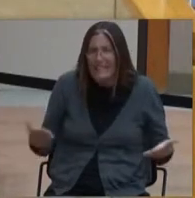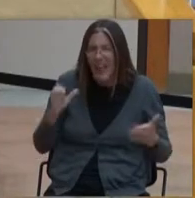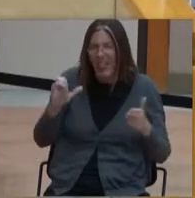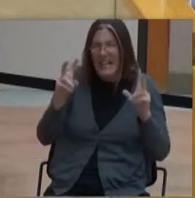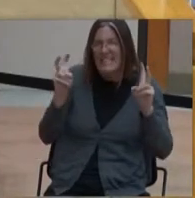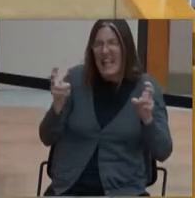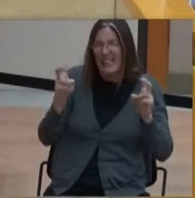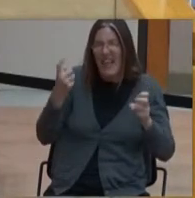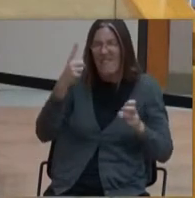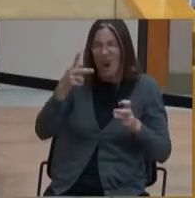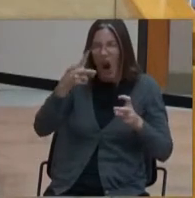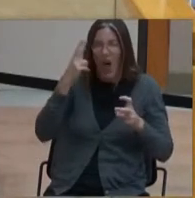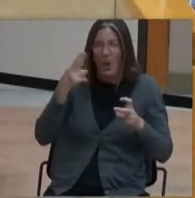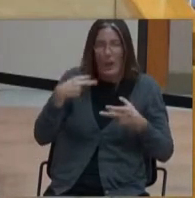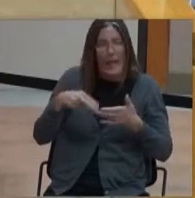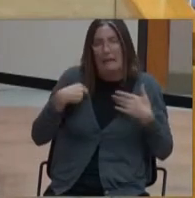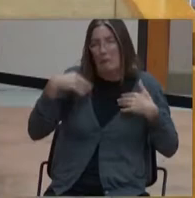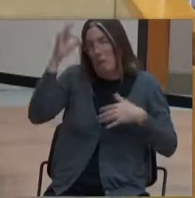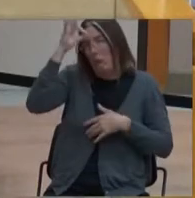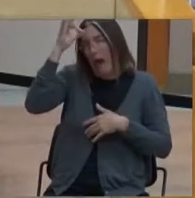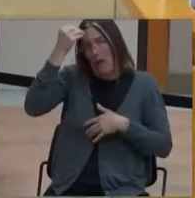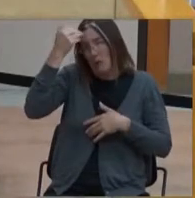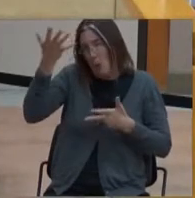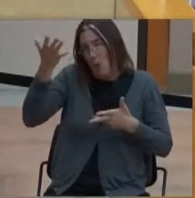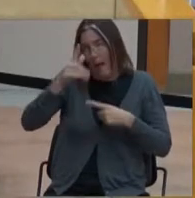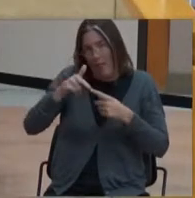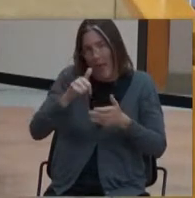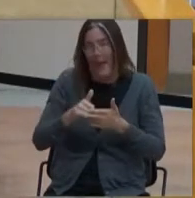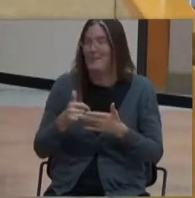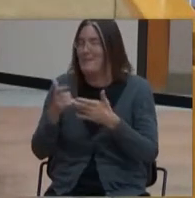Last year, we had our 100% graduation rate amongst the seniors.